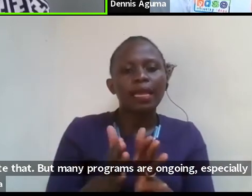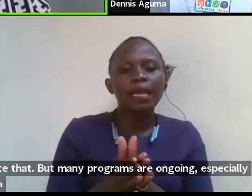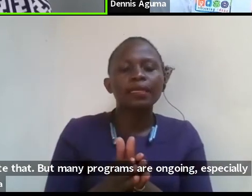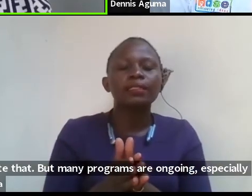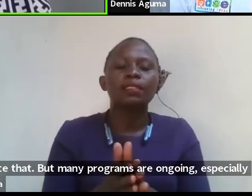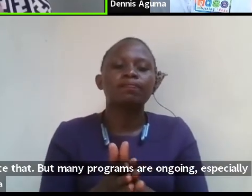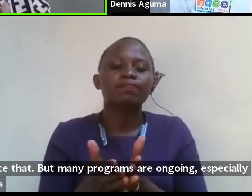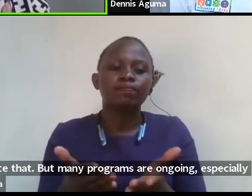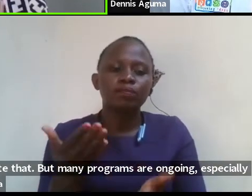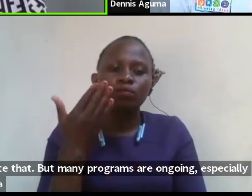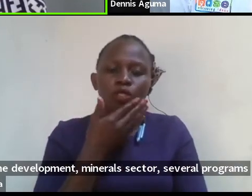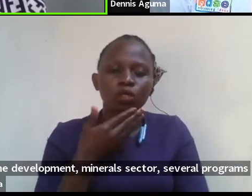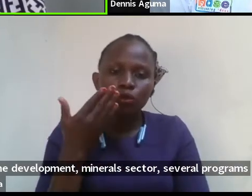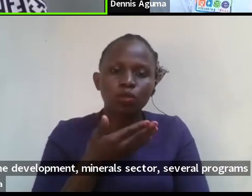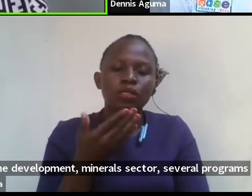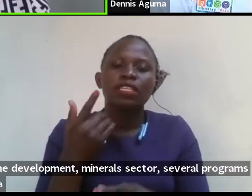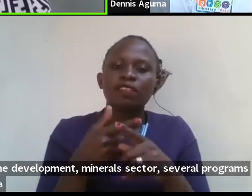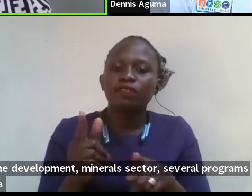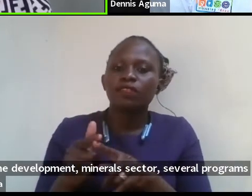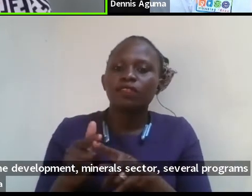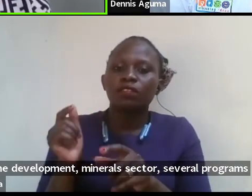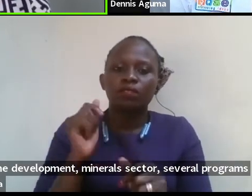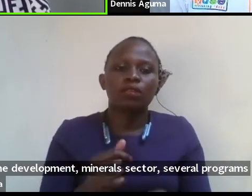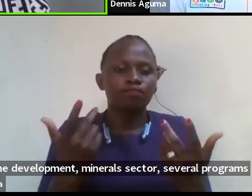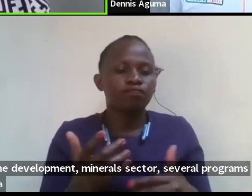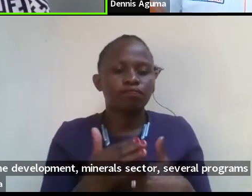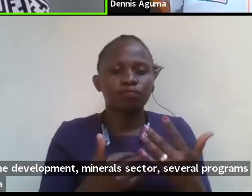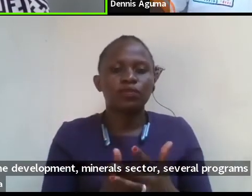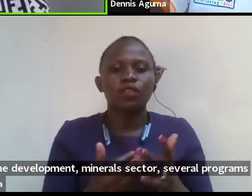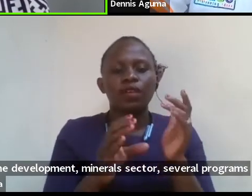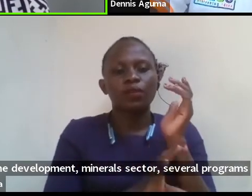programs are ongoing to reach out to such communities.